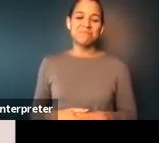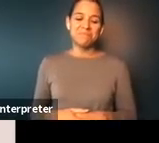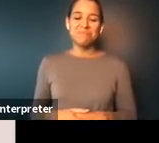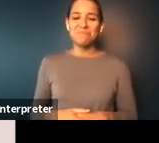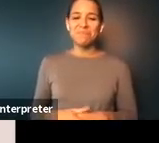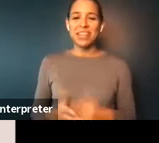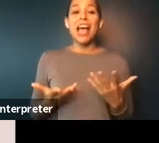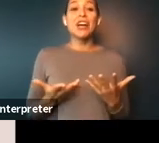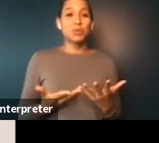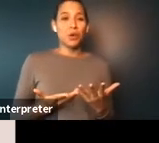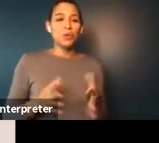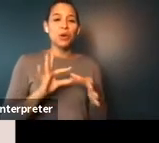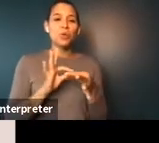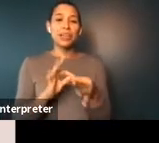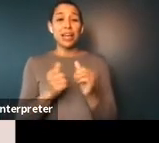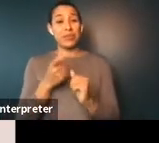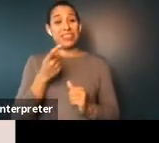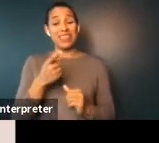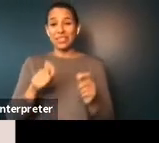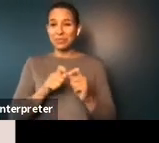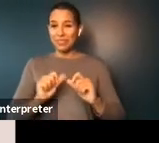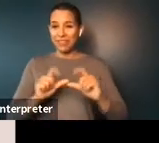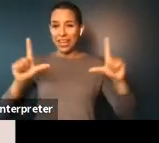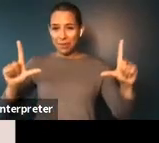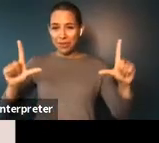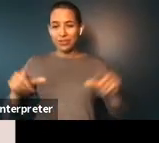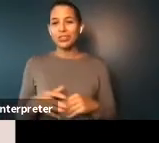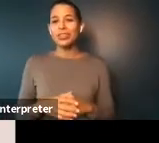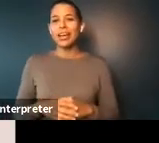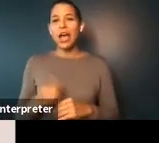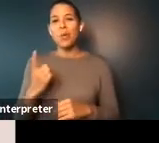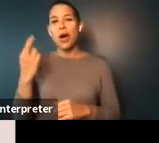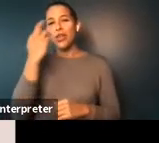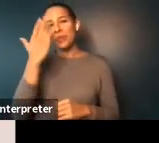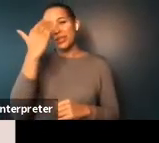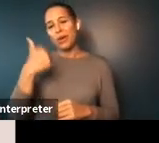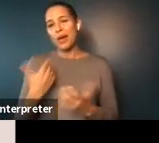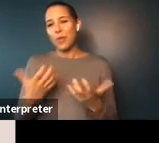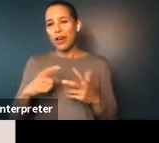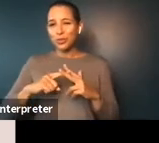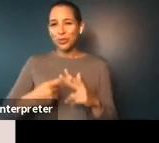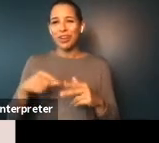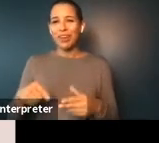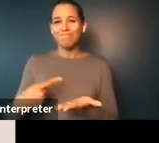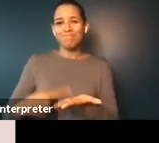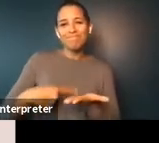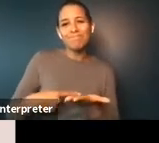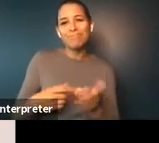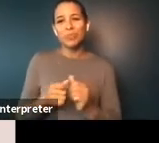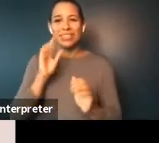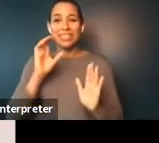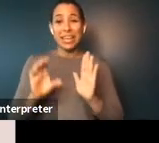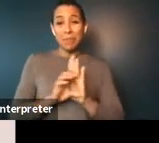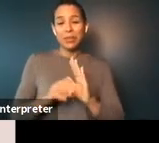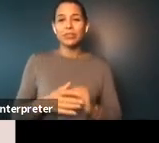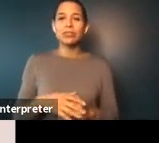that in terms of this image, and one of the reasons that I wanted to start with it is that it centers a lot of the